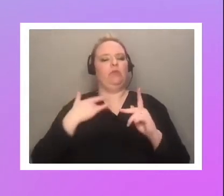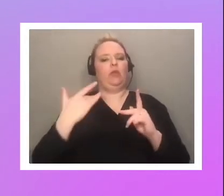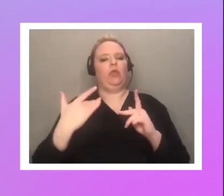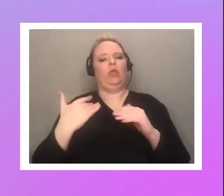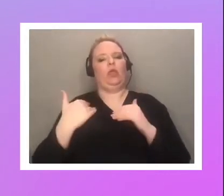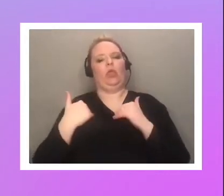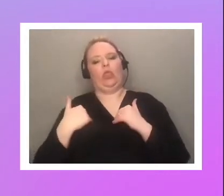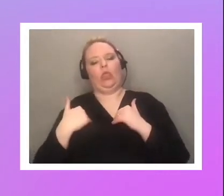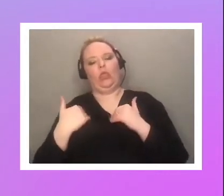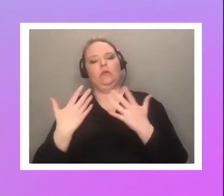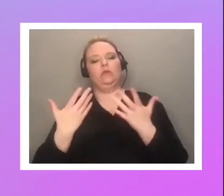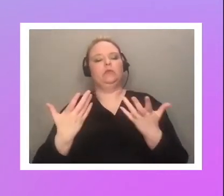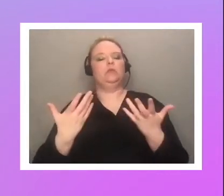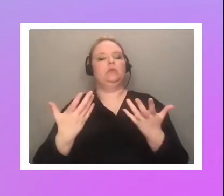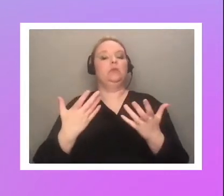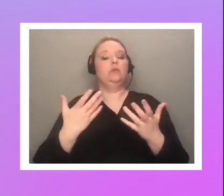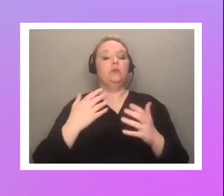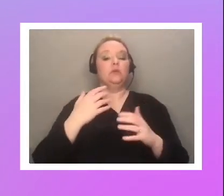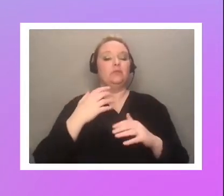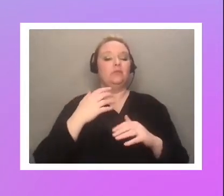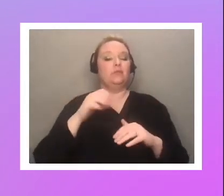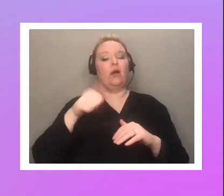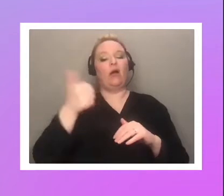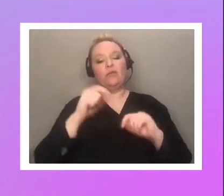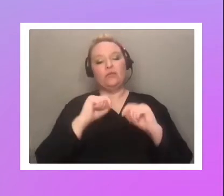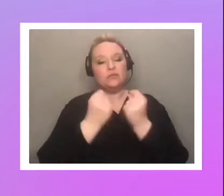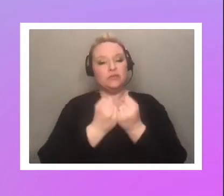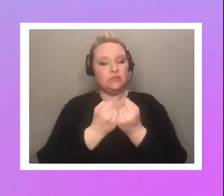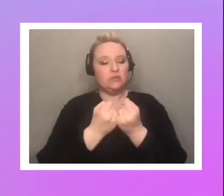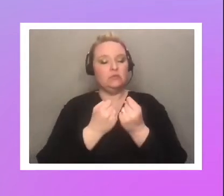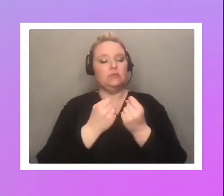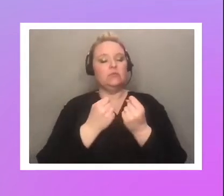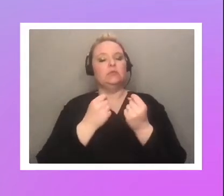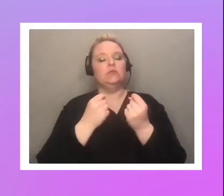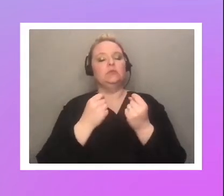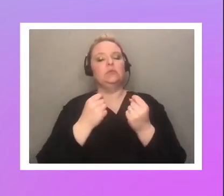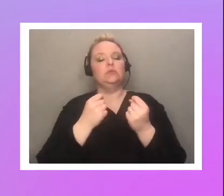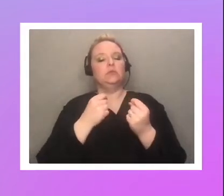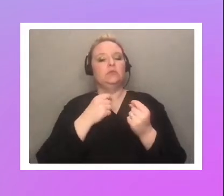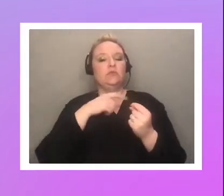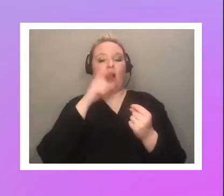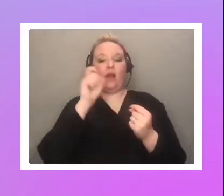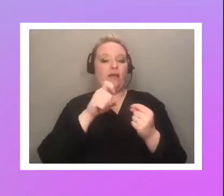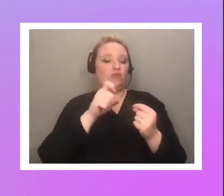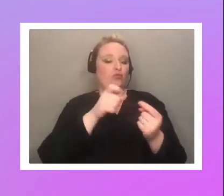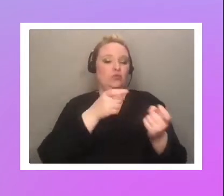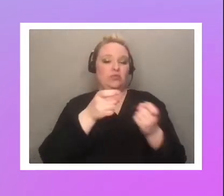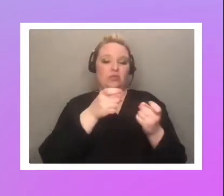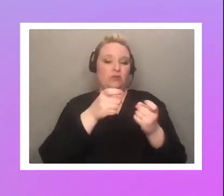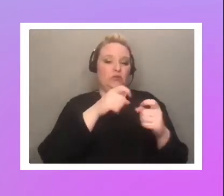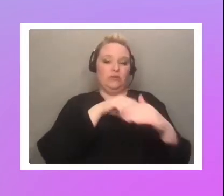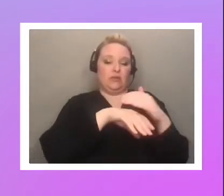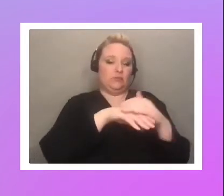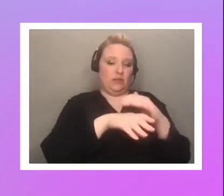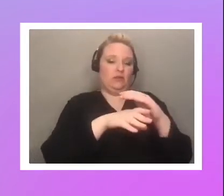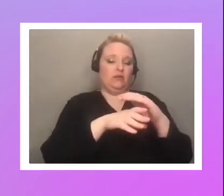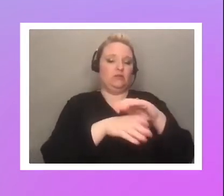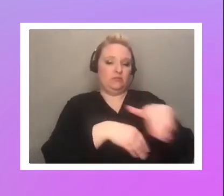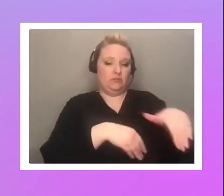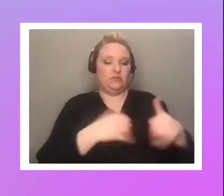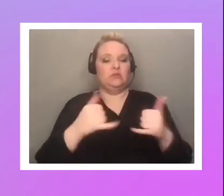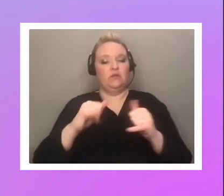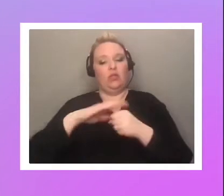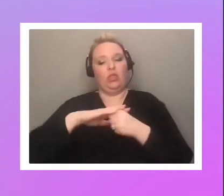non-accessibility issues teams, who have to deal with non-accessibility issues. But as you might